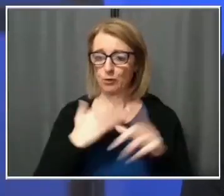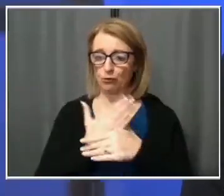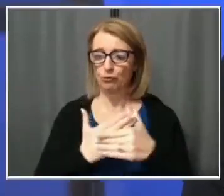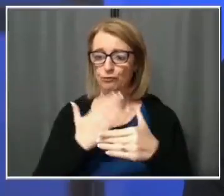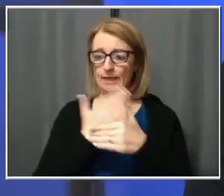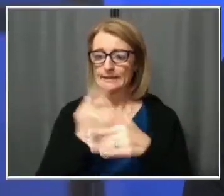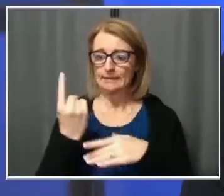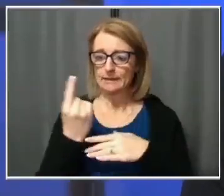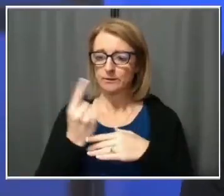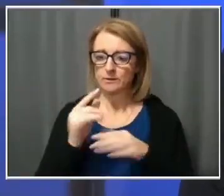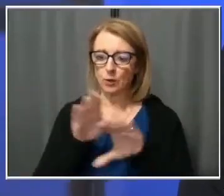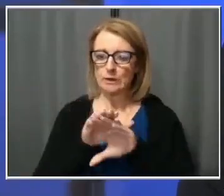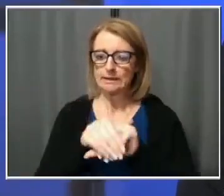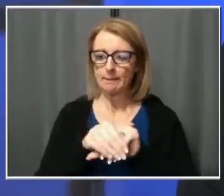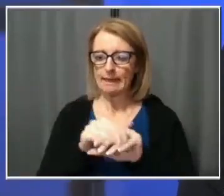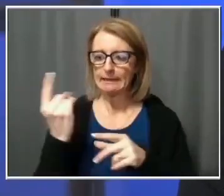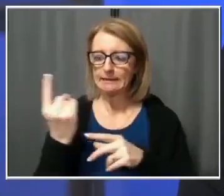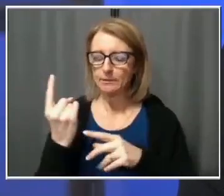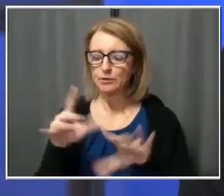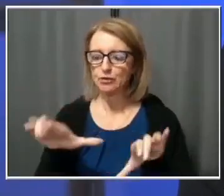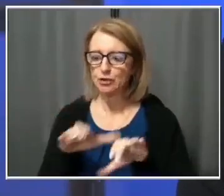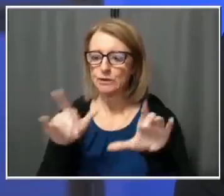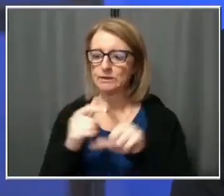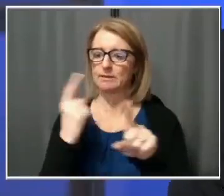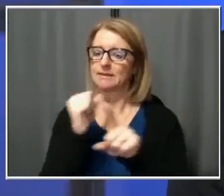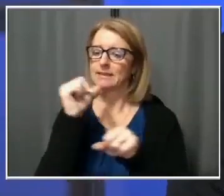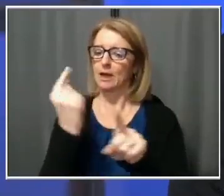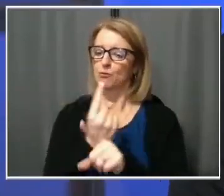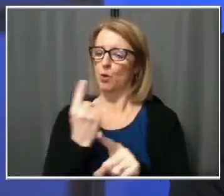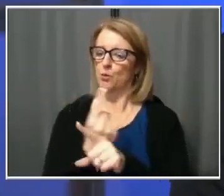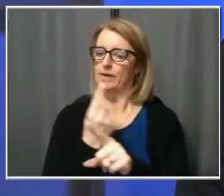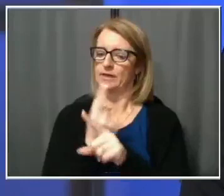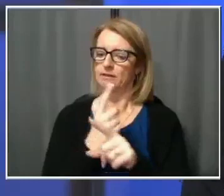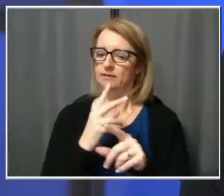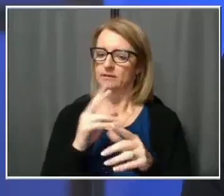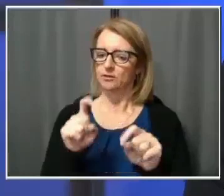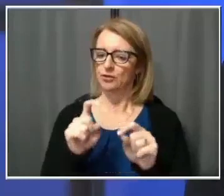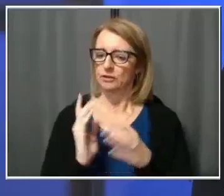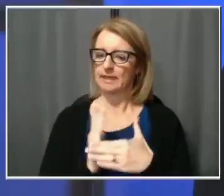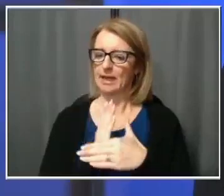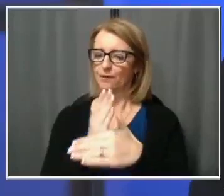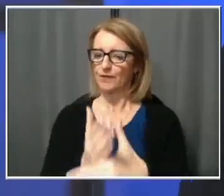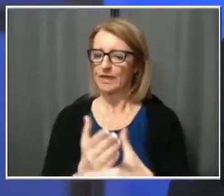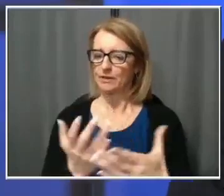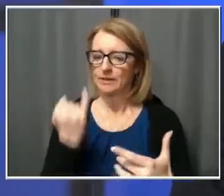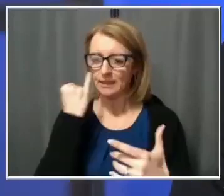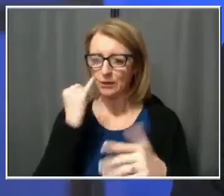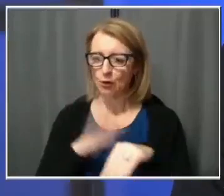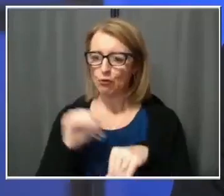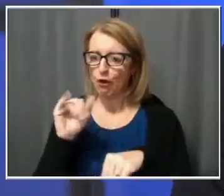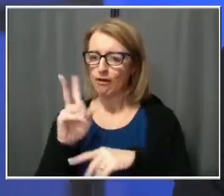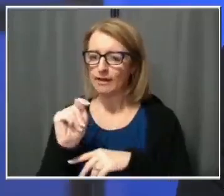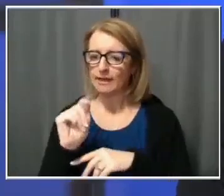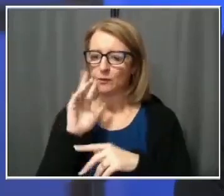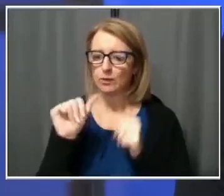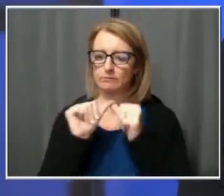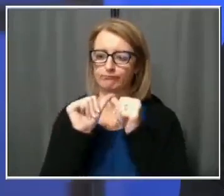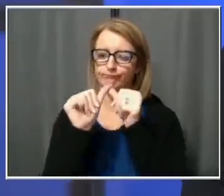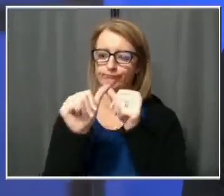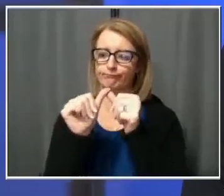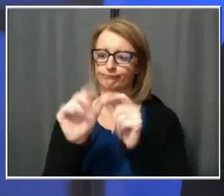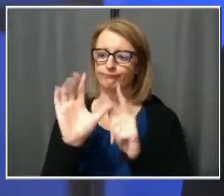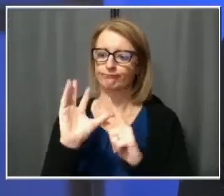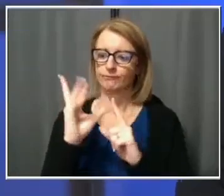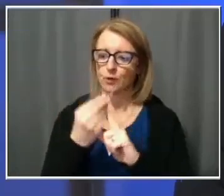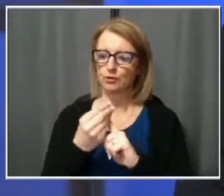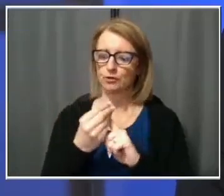who's intimidating, who's doing something that's inappropriate, is intervening, because if you don't call it out, it's just going to perpetuate this culture. And then